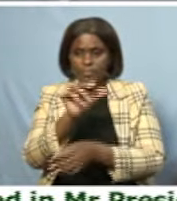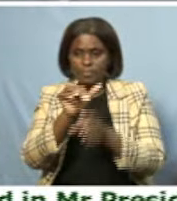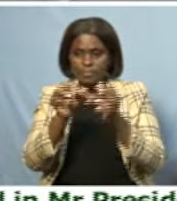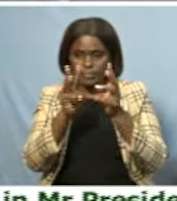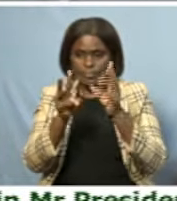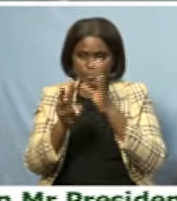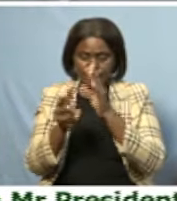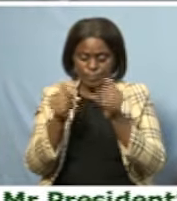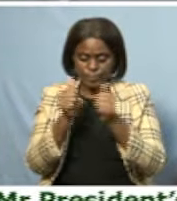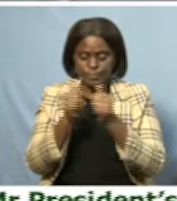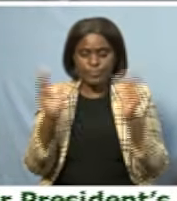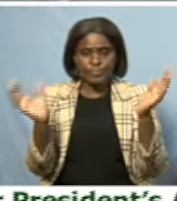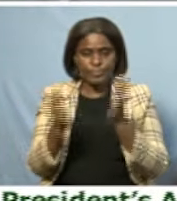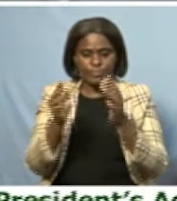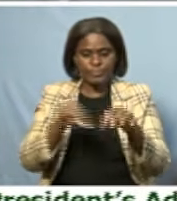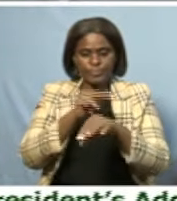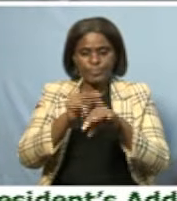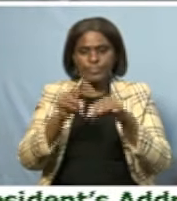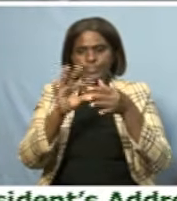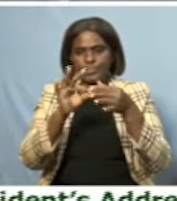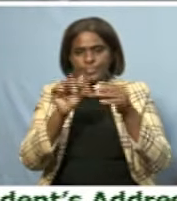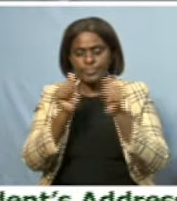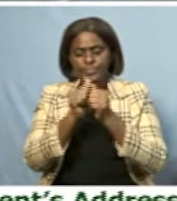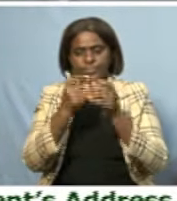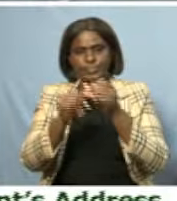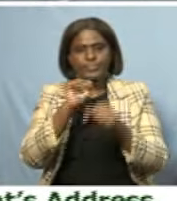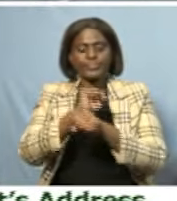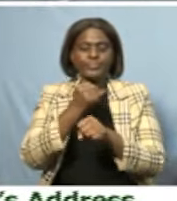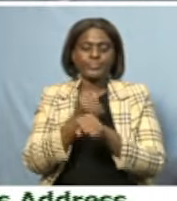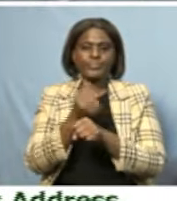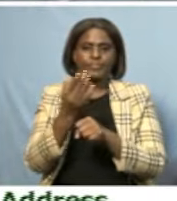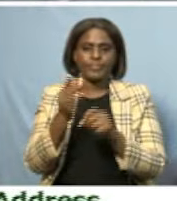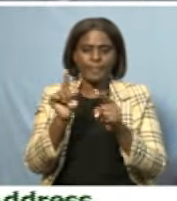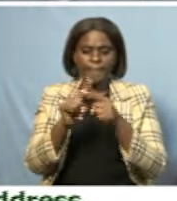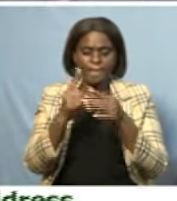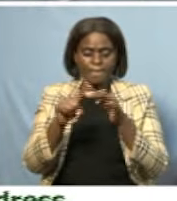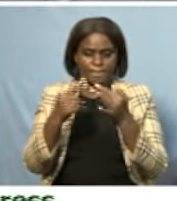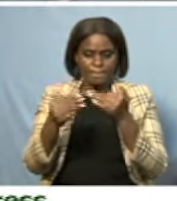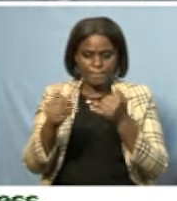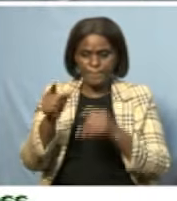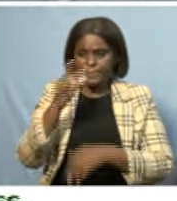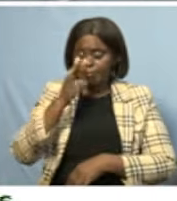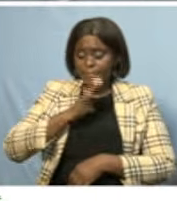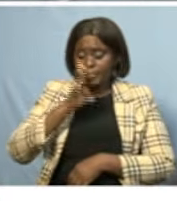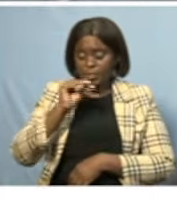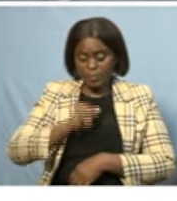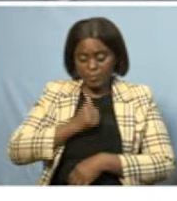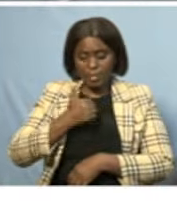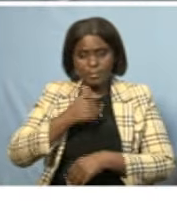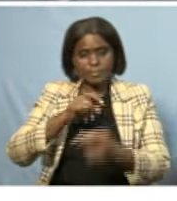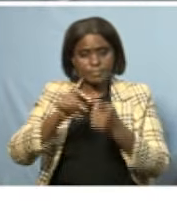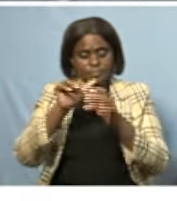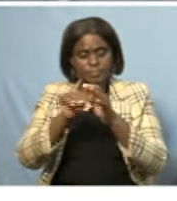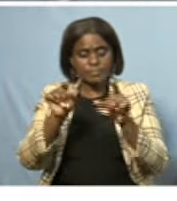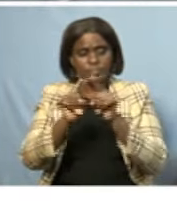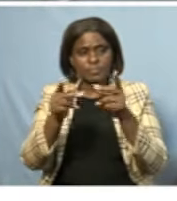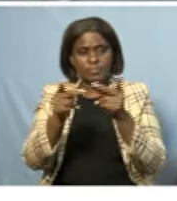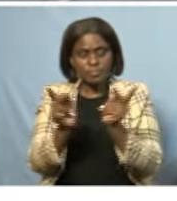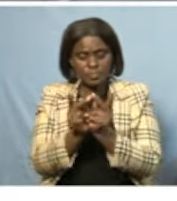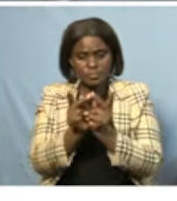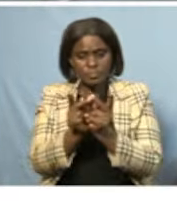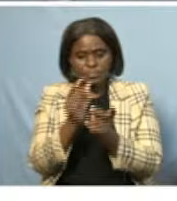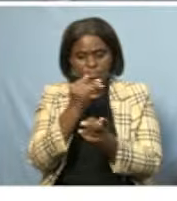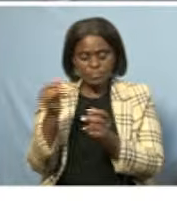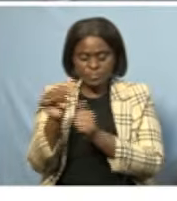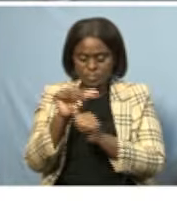way that promotes national unity and patriotism. However, Madam Speaker, we face challenges in this area.